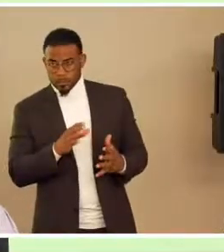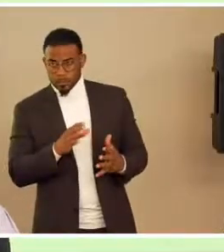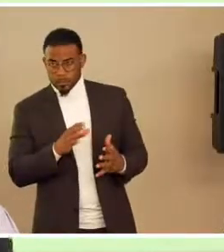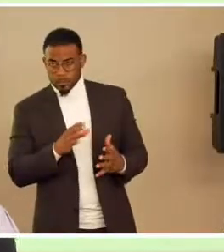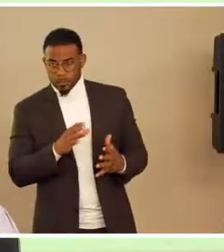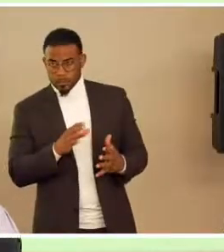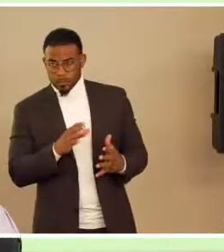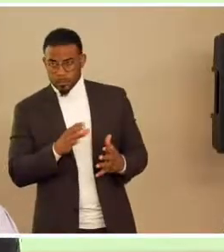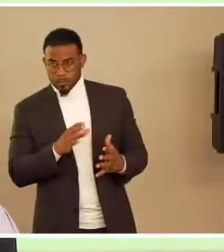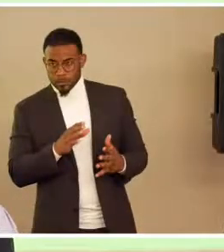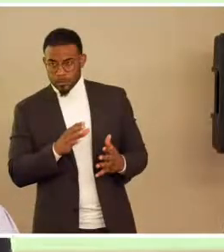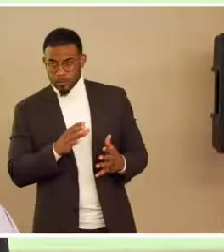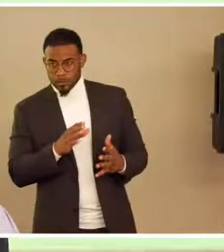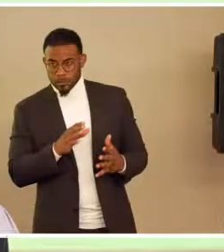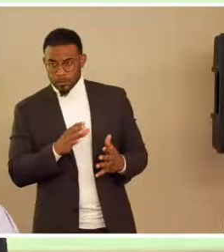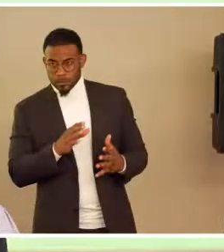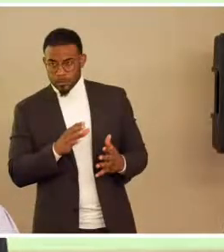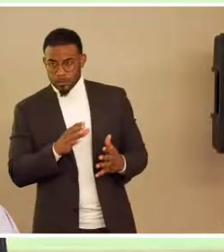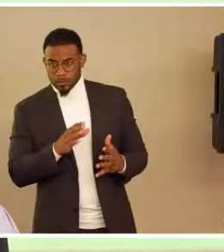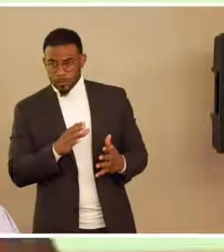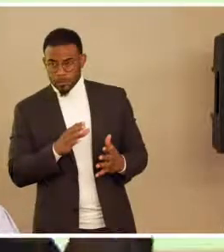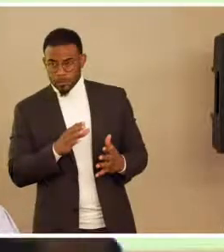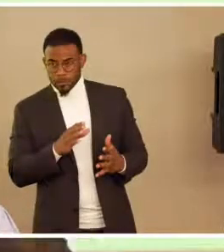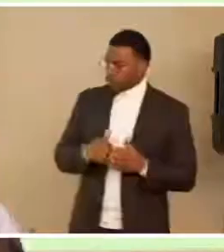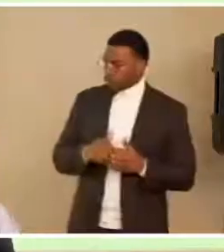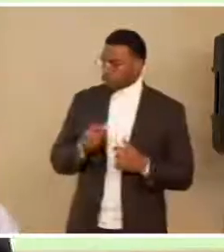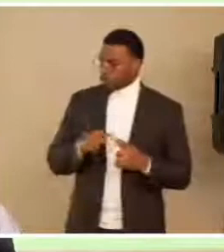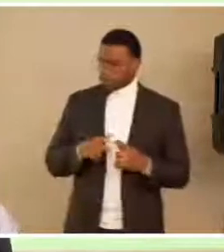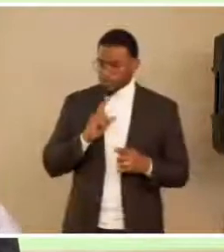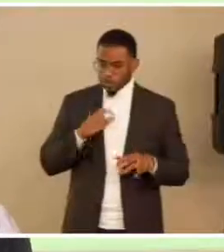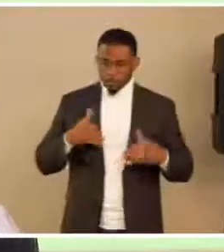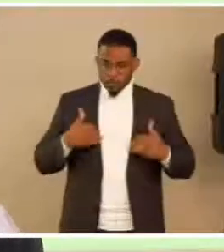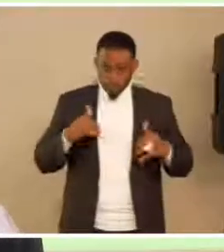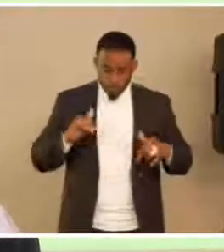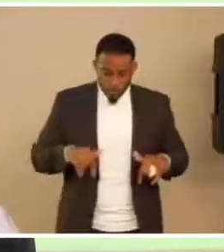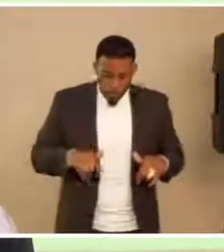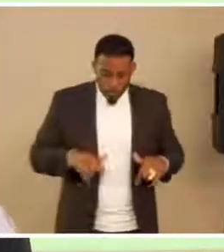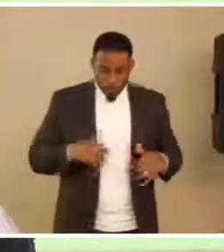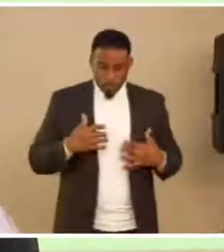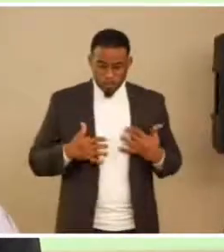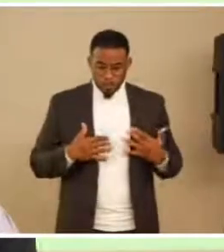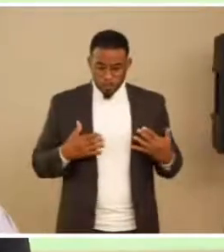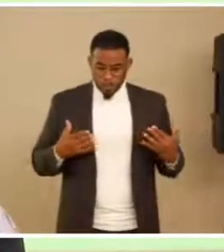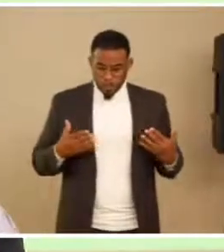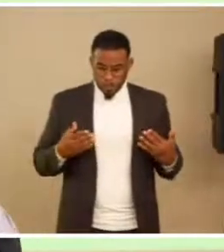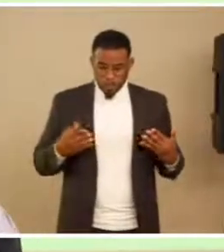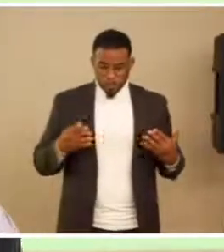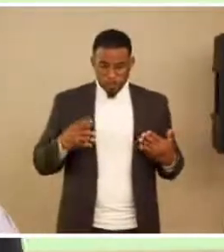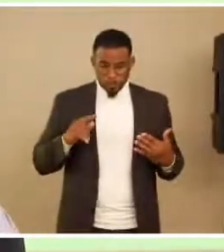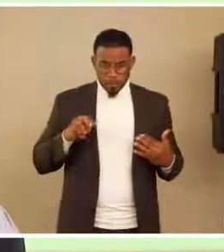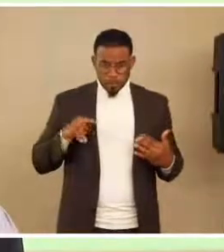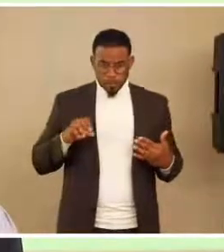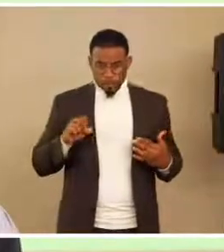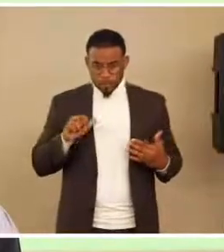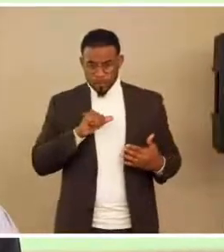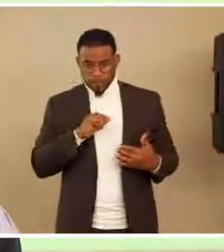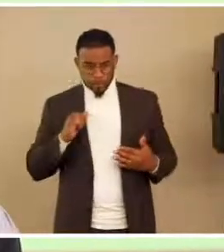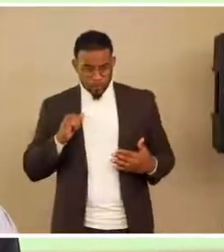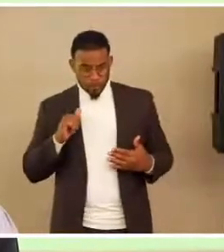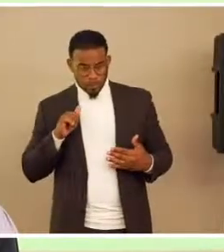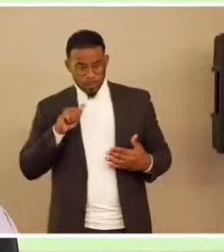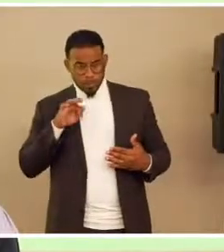what does it mean for you, Imani, to be in conversation, like to be having this, you know, transatlantic,